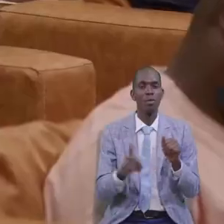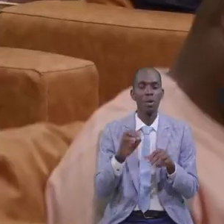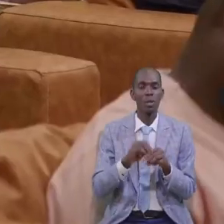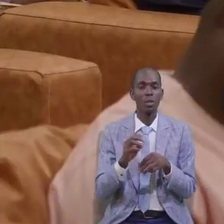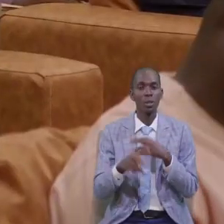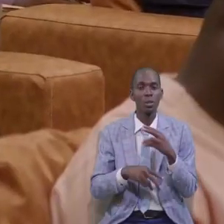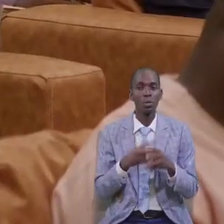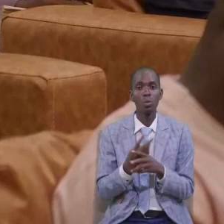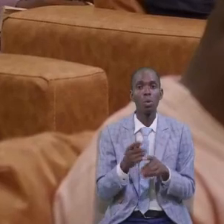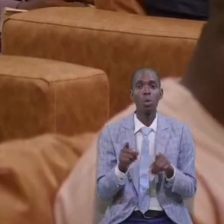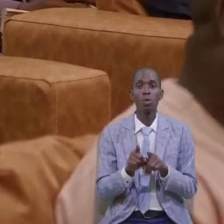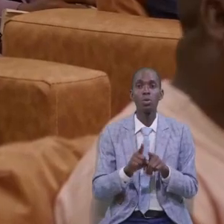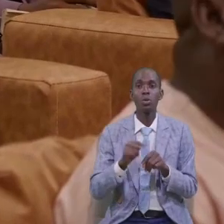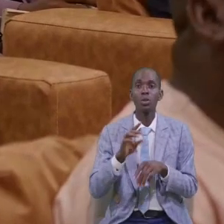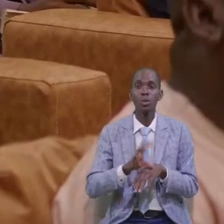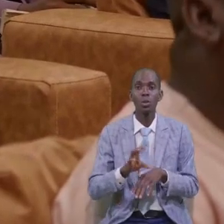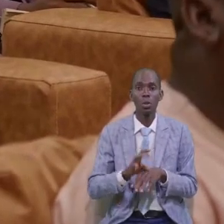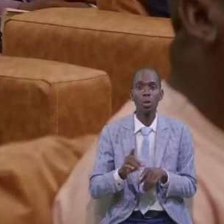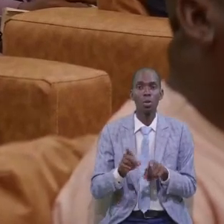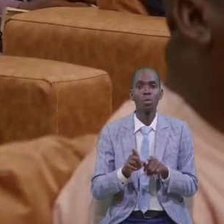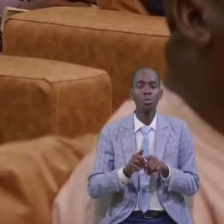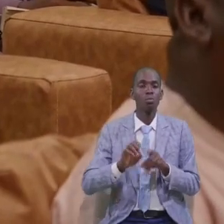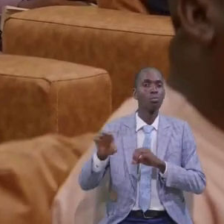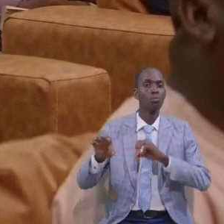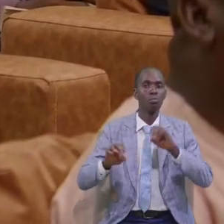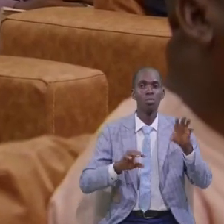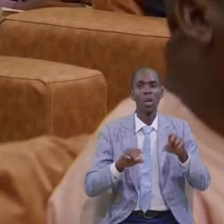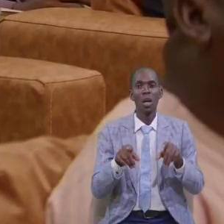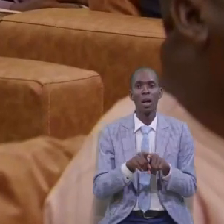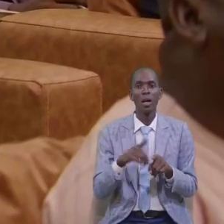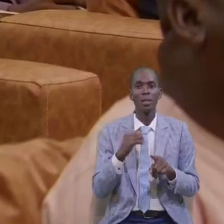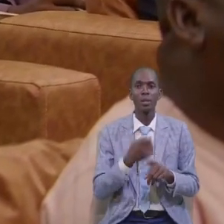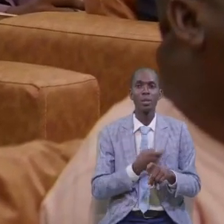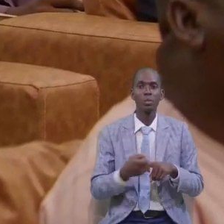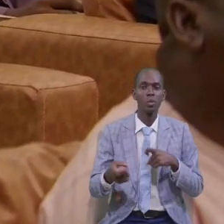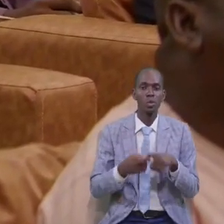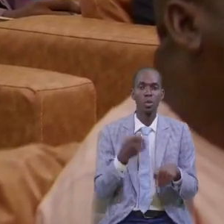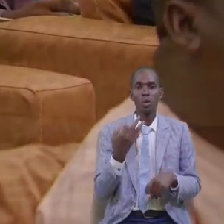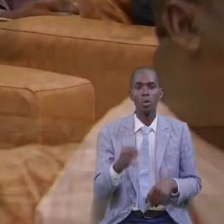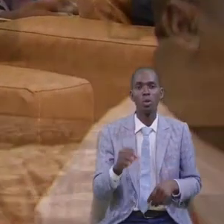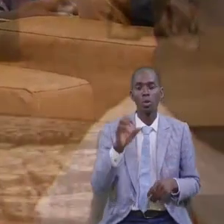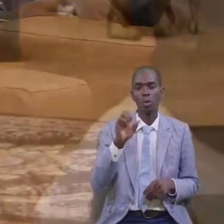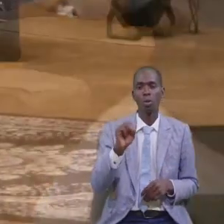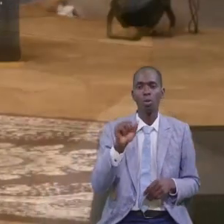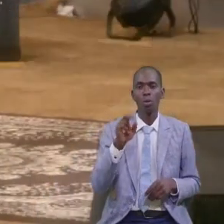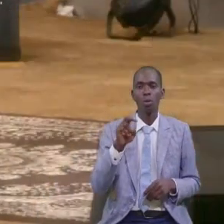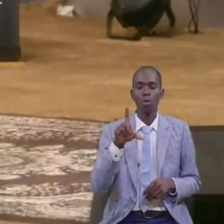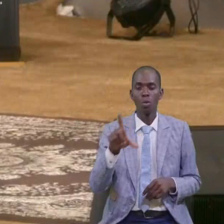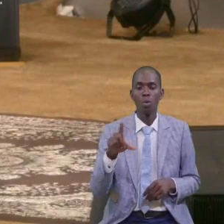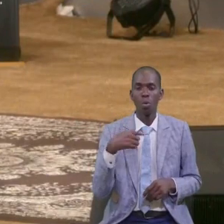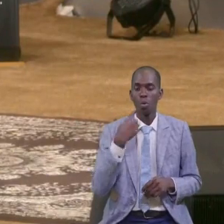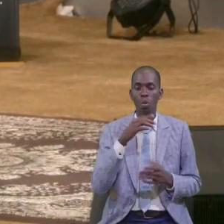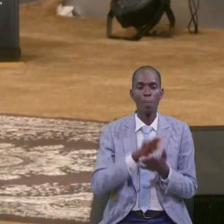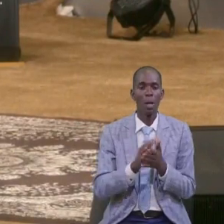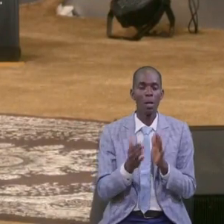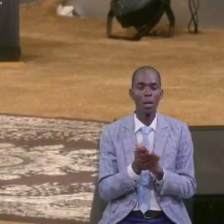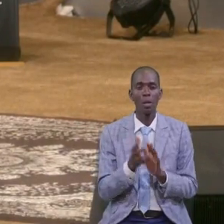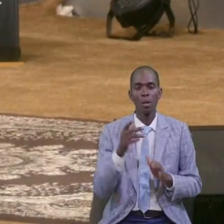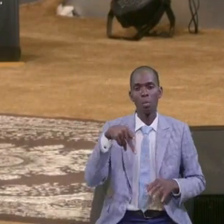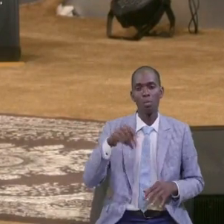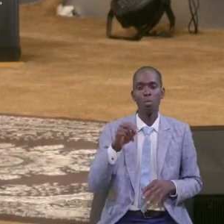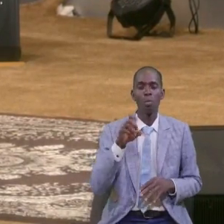church also scattered at the persecution of Saul, who became Paul the apostle.